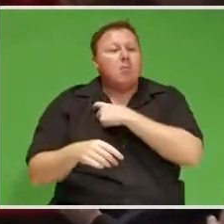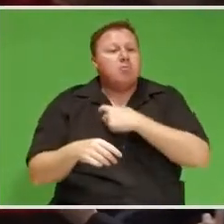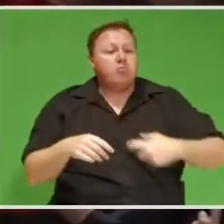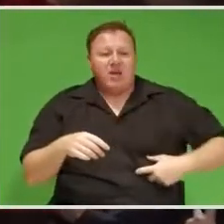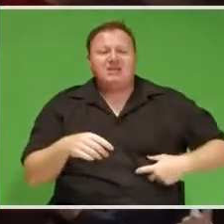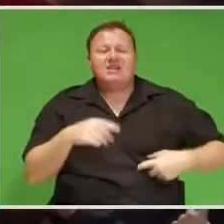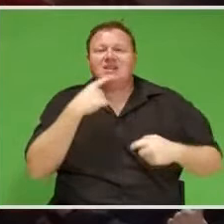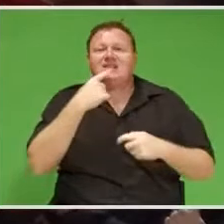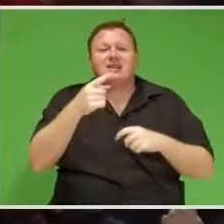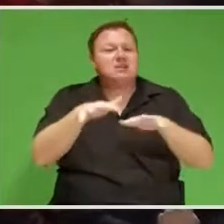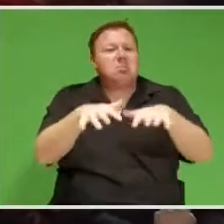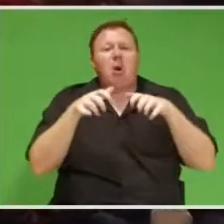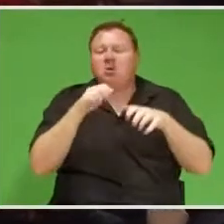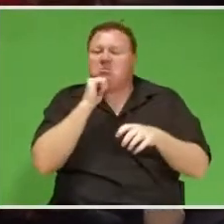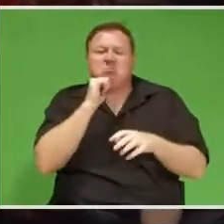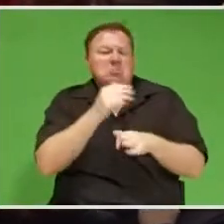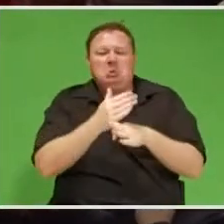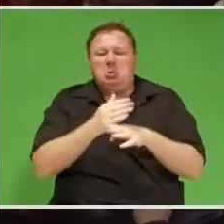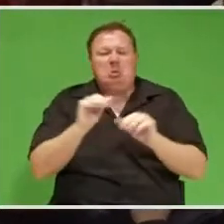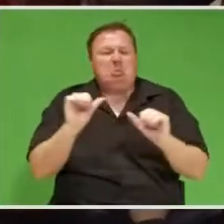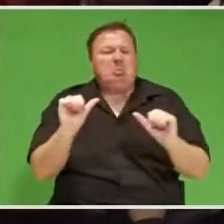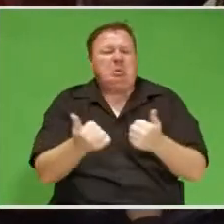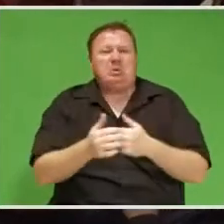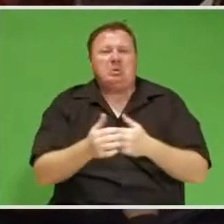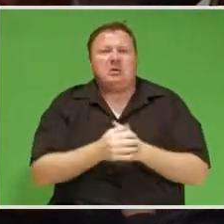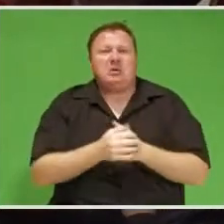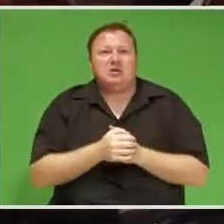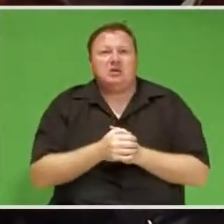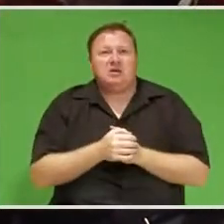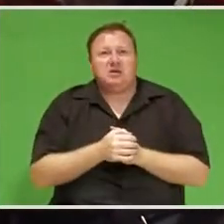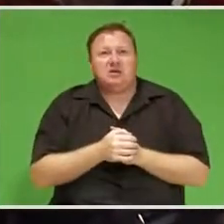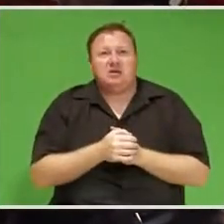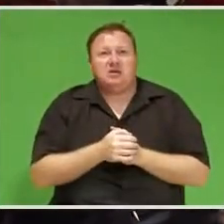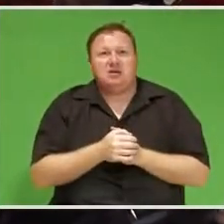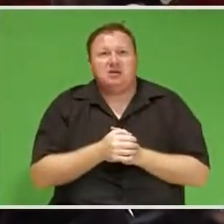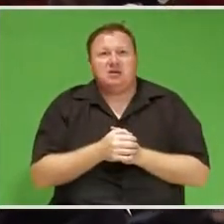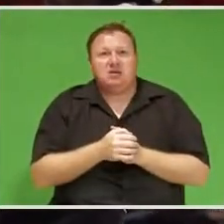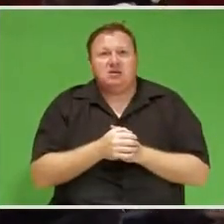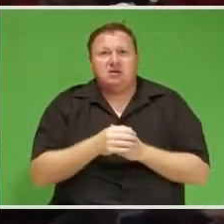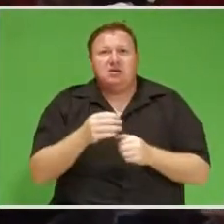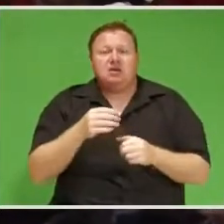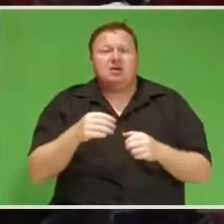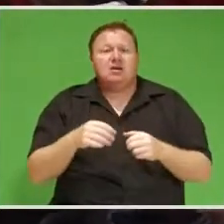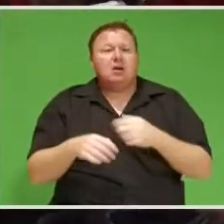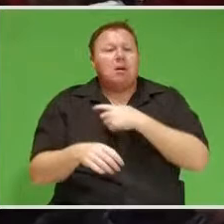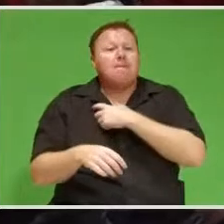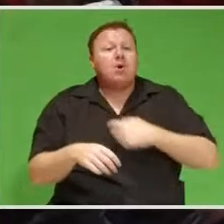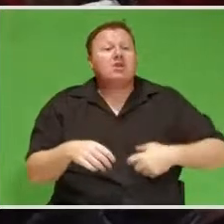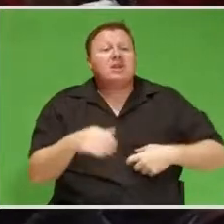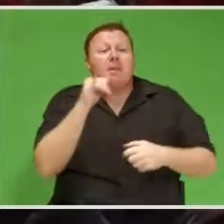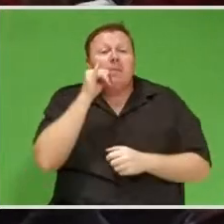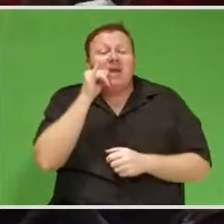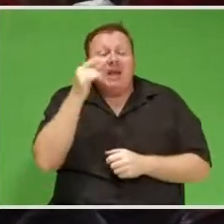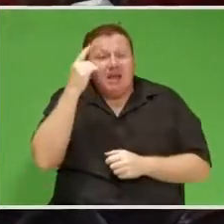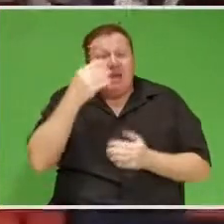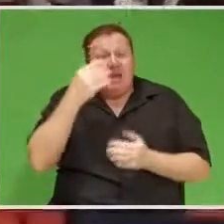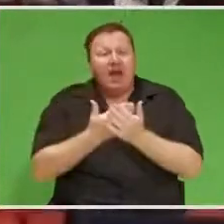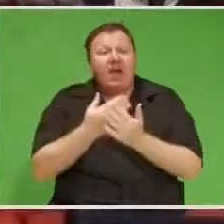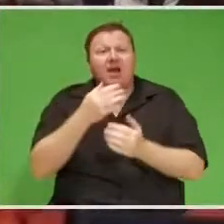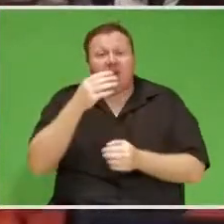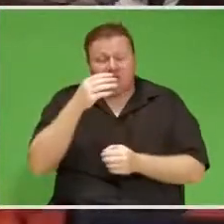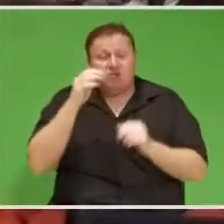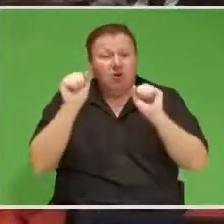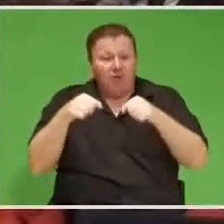own parliament, something that has never happened. Thank you. President Regi can confirm that since 1994, we